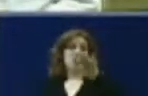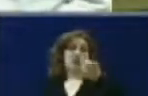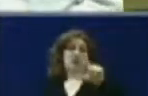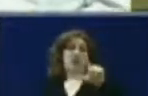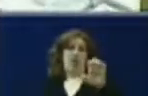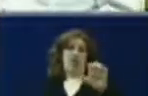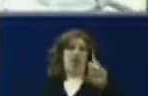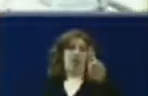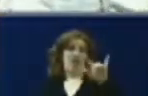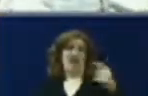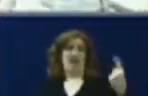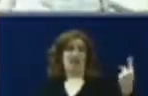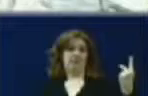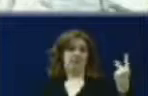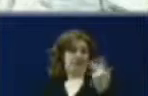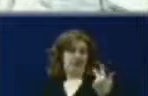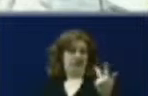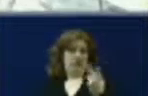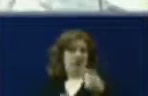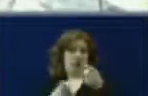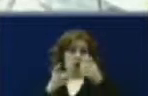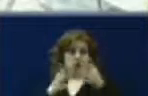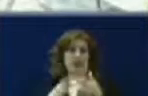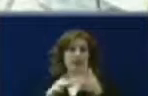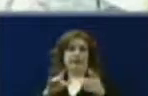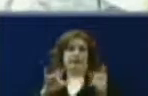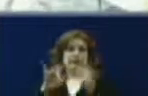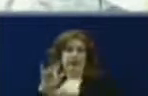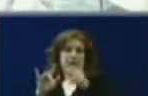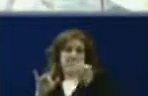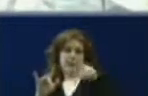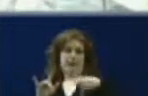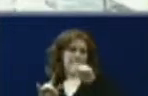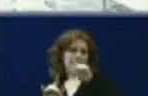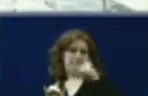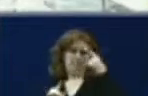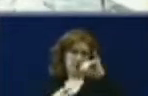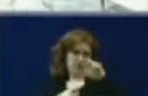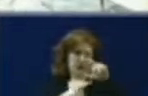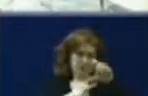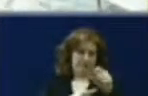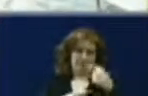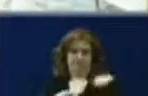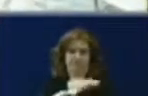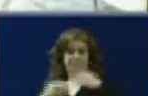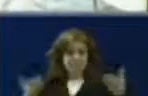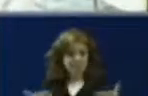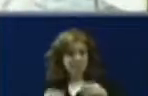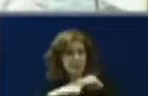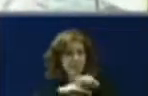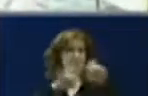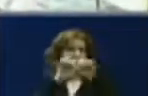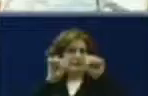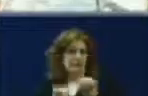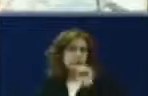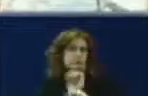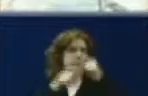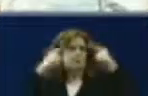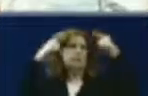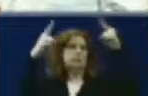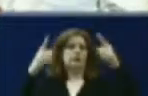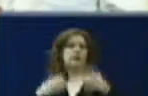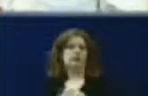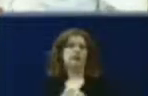are on the coordinating committee of Ditch the Gap, not Ditch JCPS. We're here to make the system work and to push you